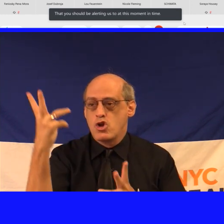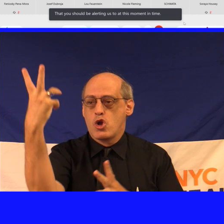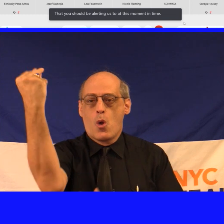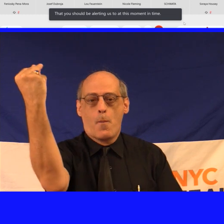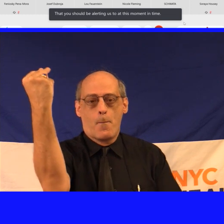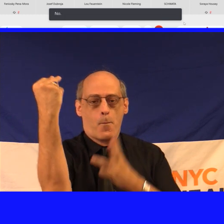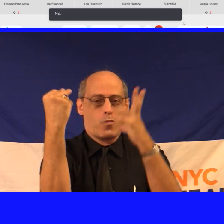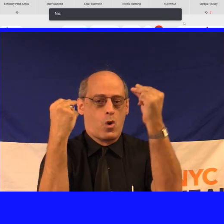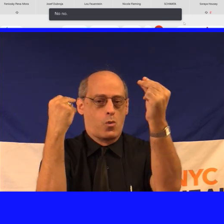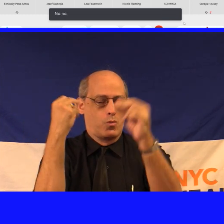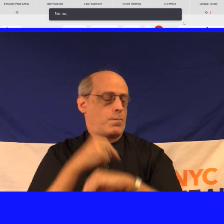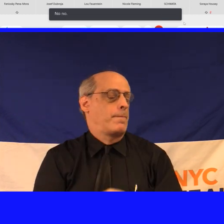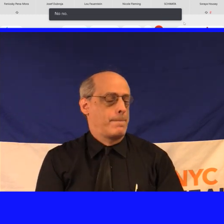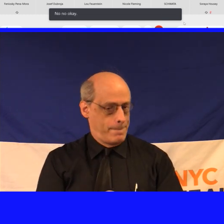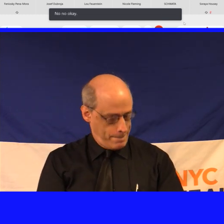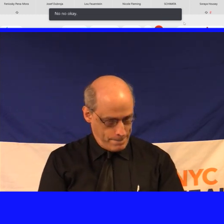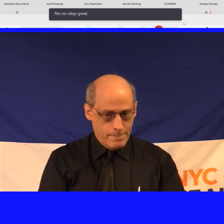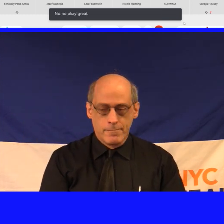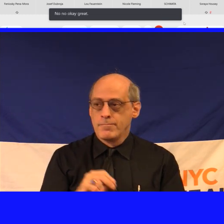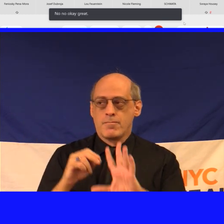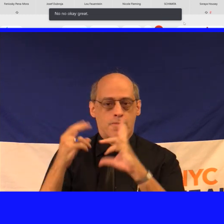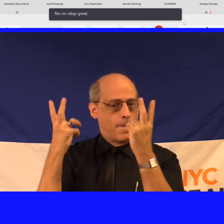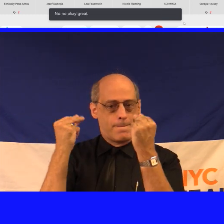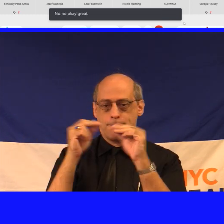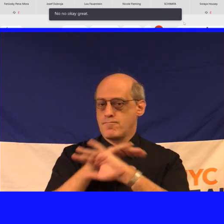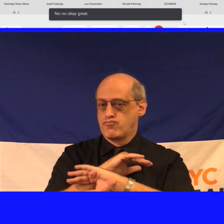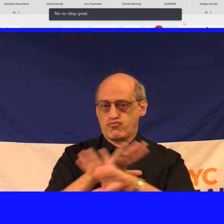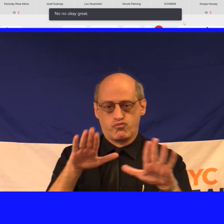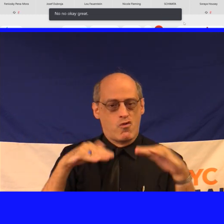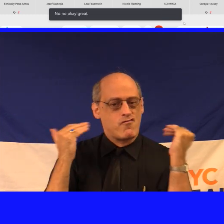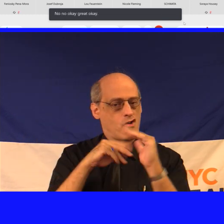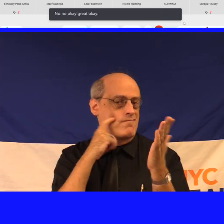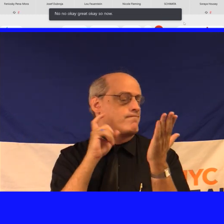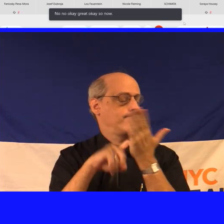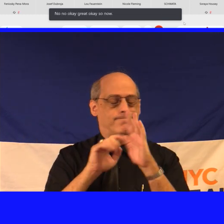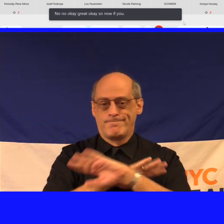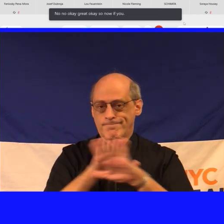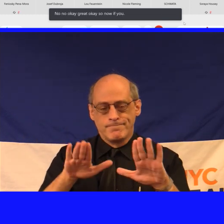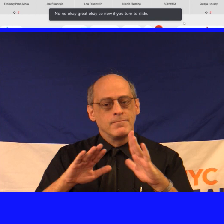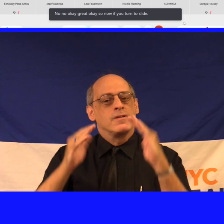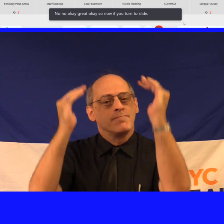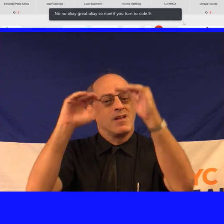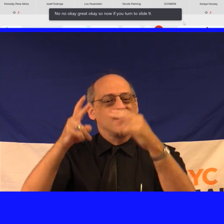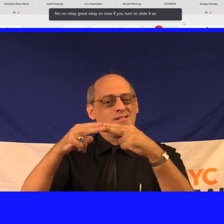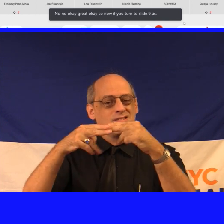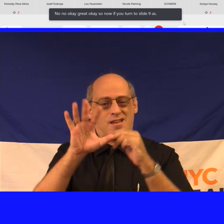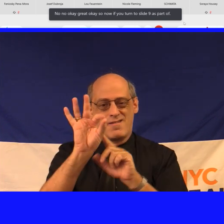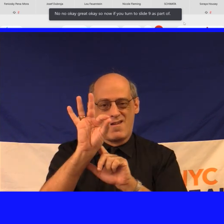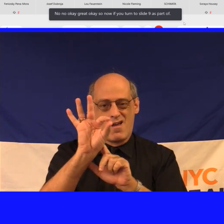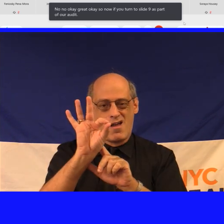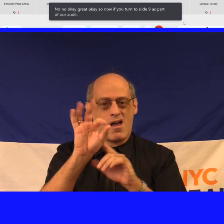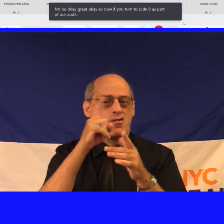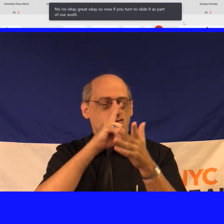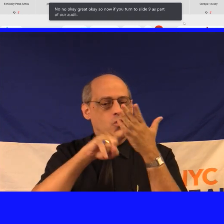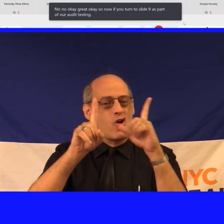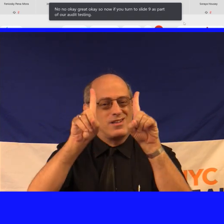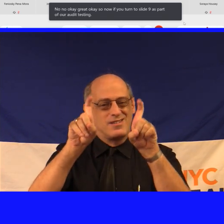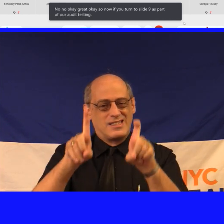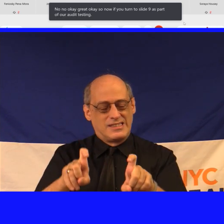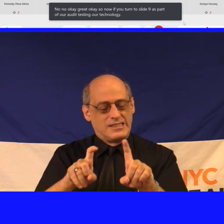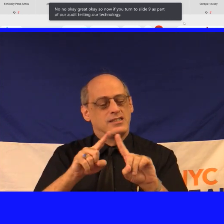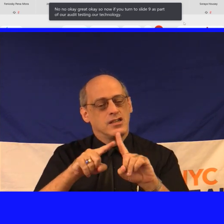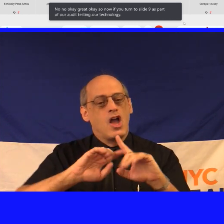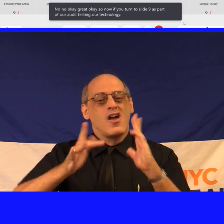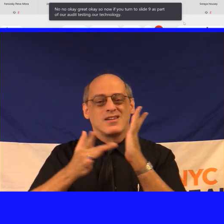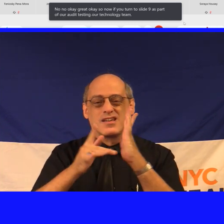No. No. Okay, great. No. Okay, so now if you turn to slide 9, as part of our audit testing, our